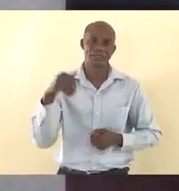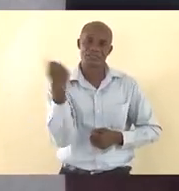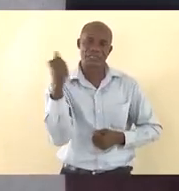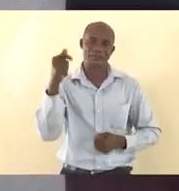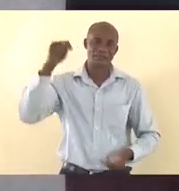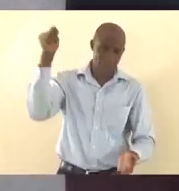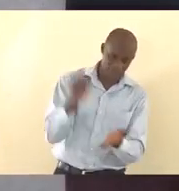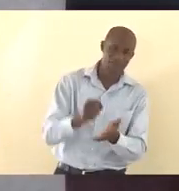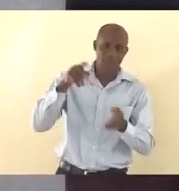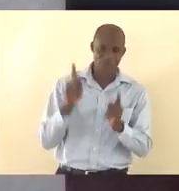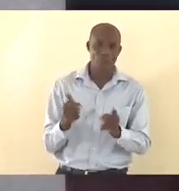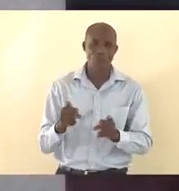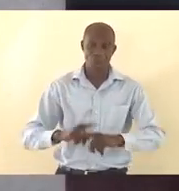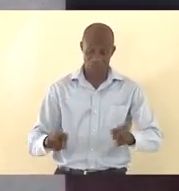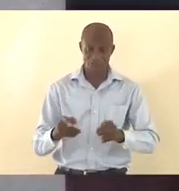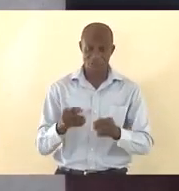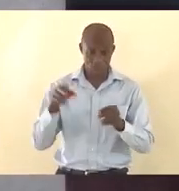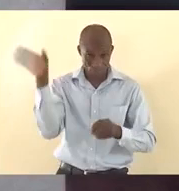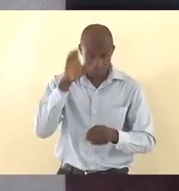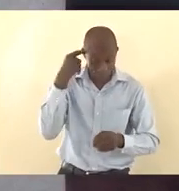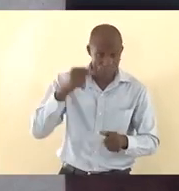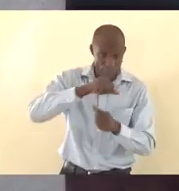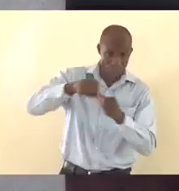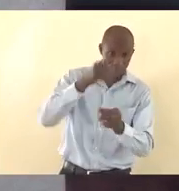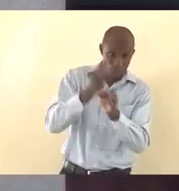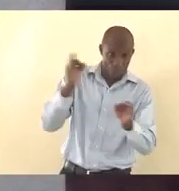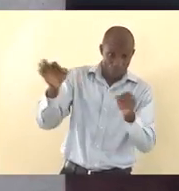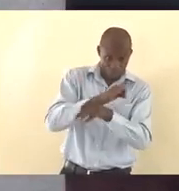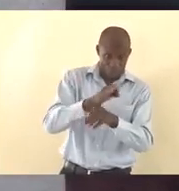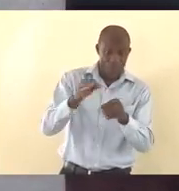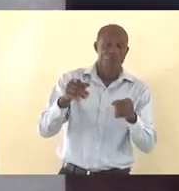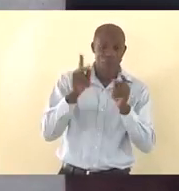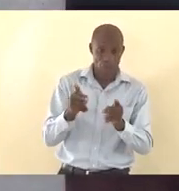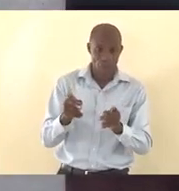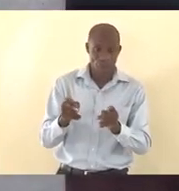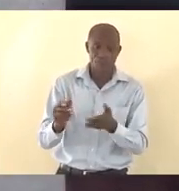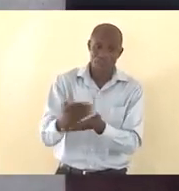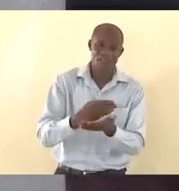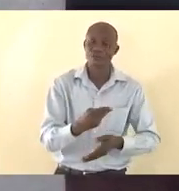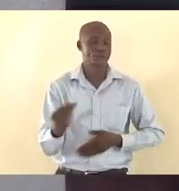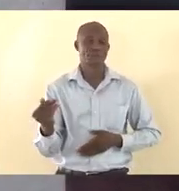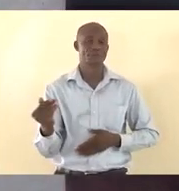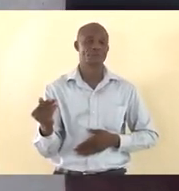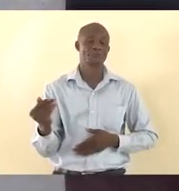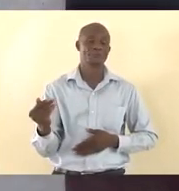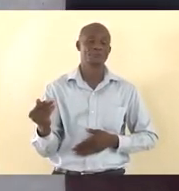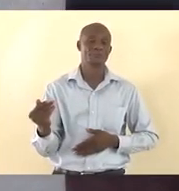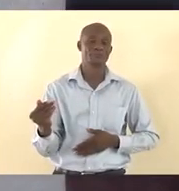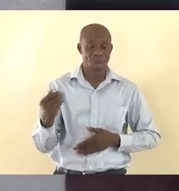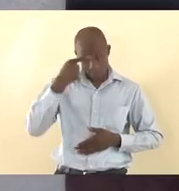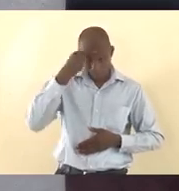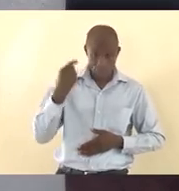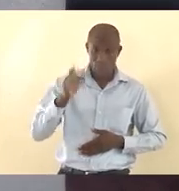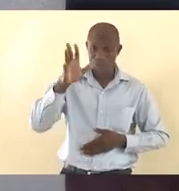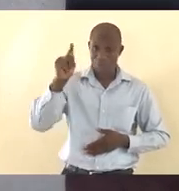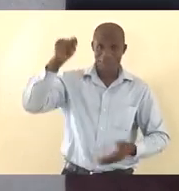faithful witnesses of the gospel, gather 12 people. You can quote me. Because the 5,000 people that